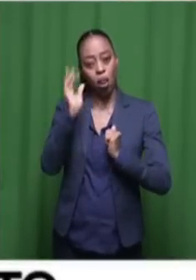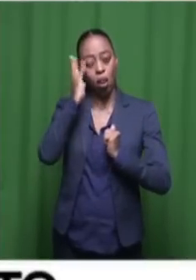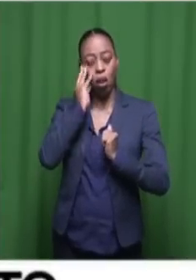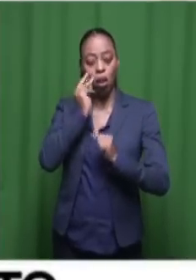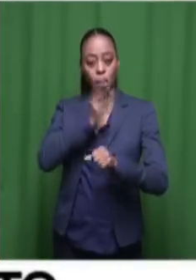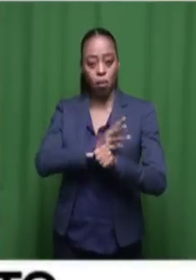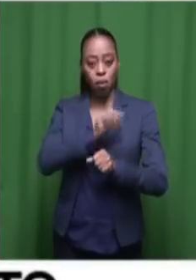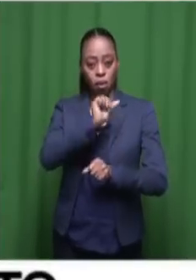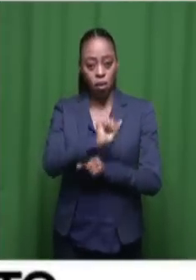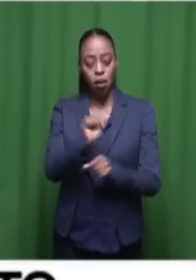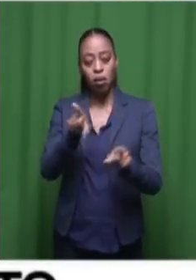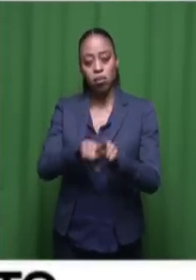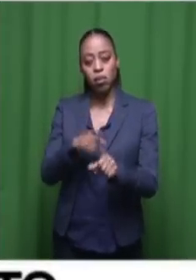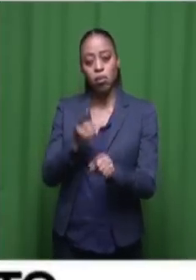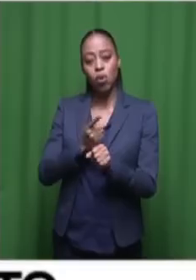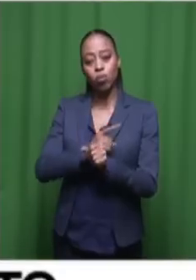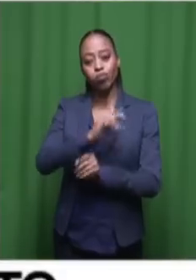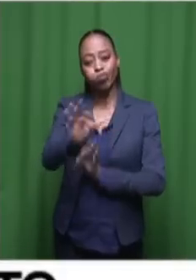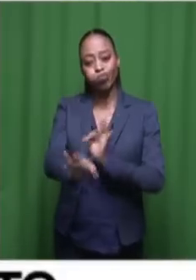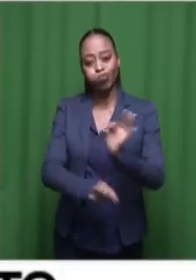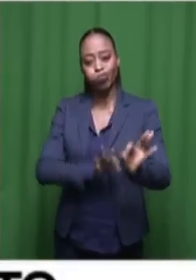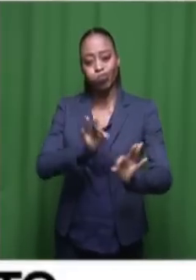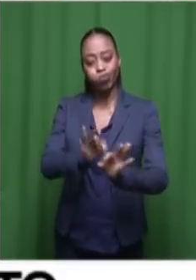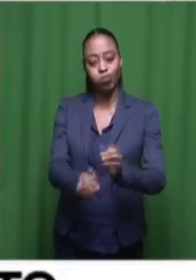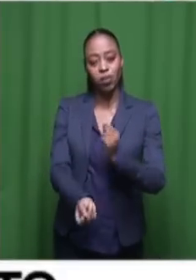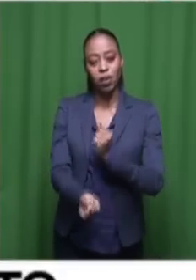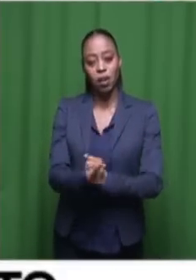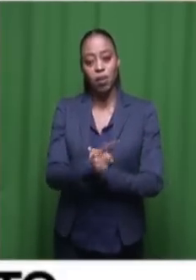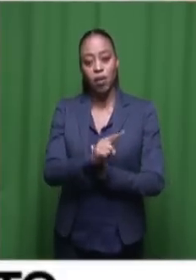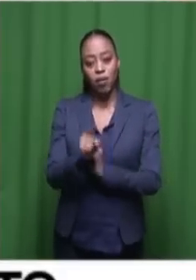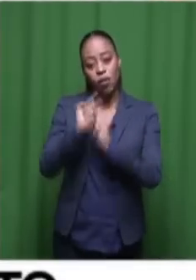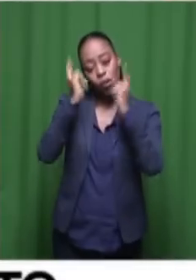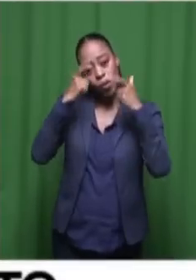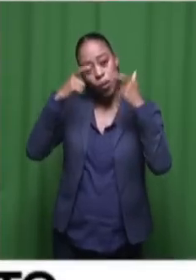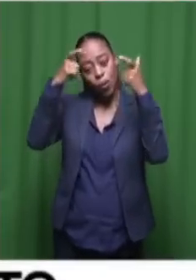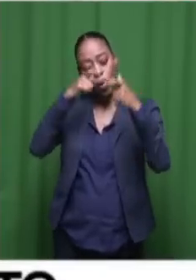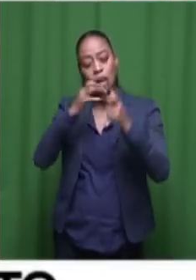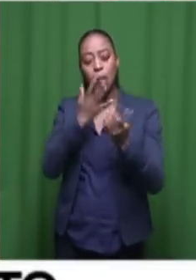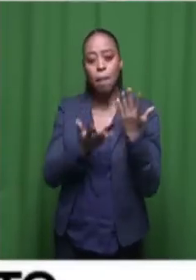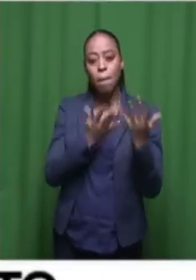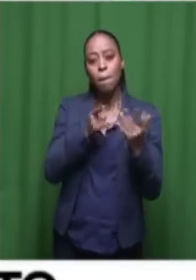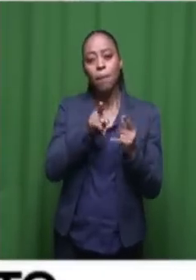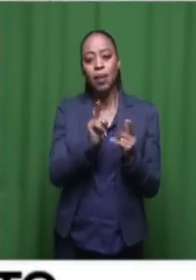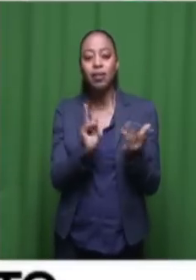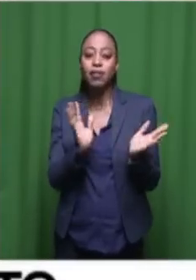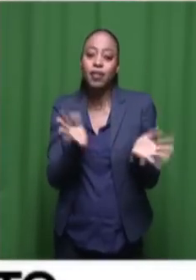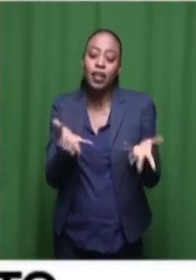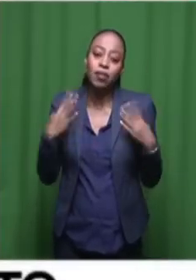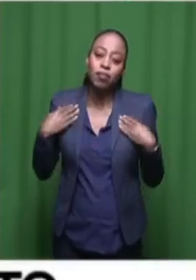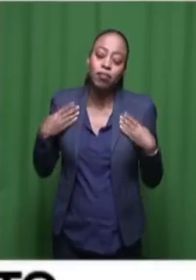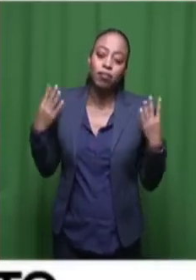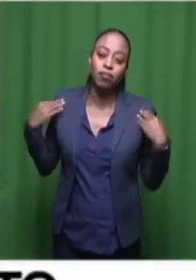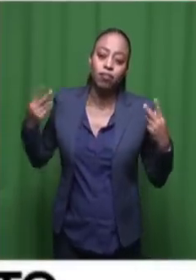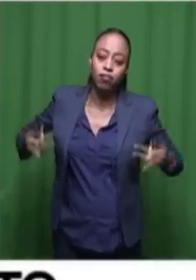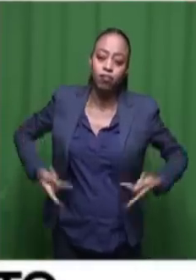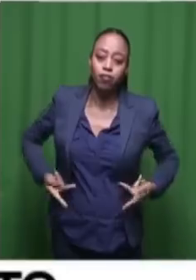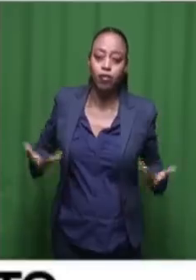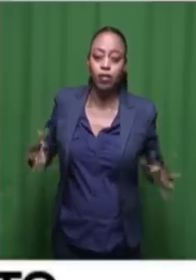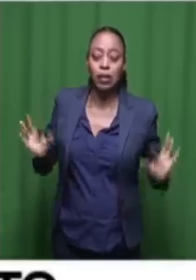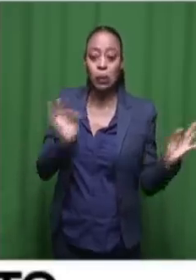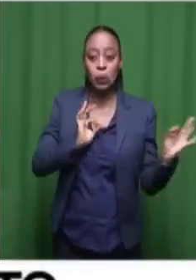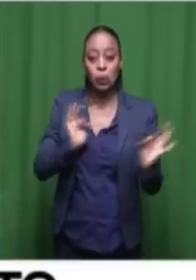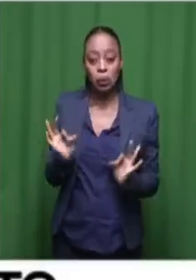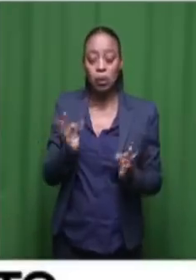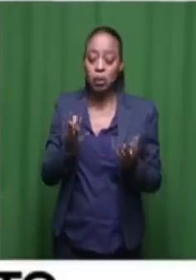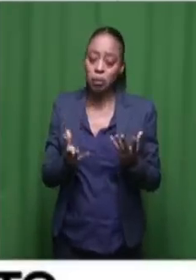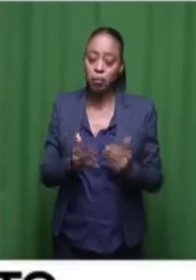make a vigil for the late Queen II. So at least he was able to wear his uniform there.